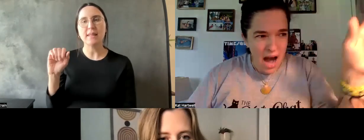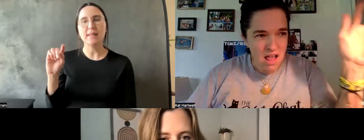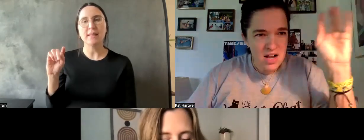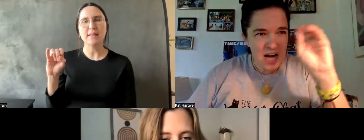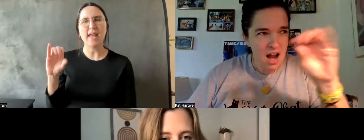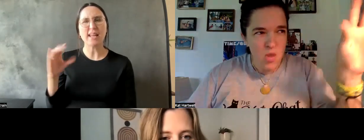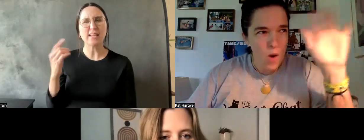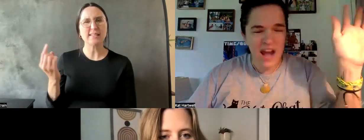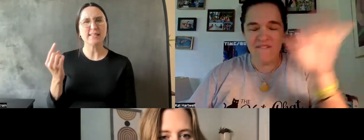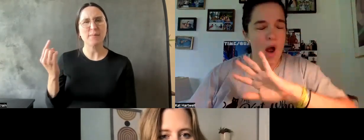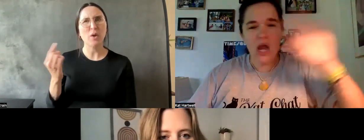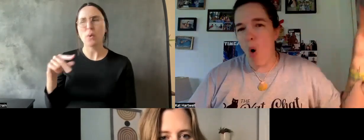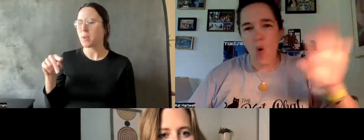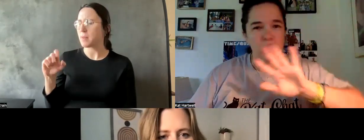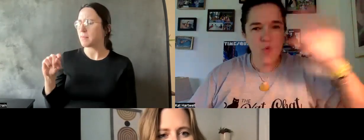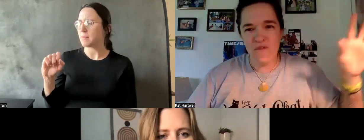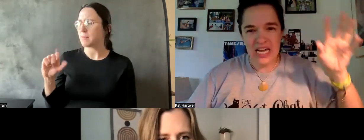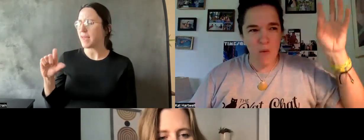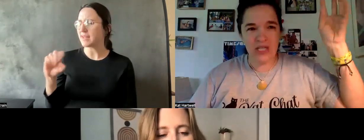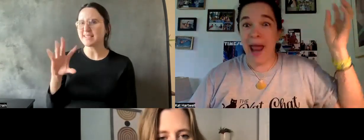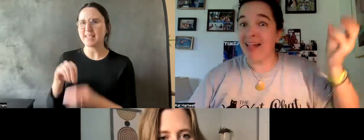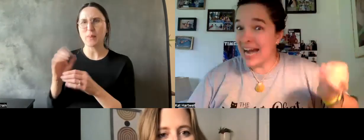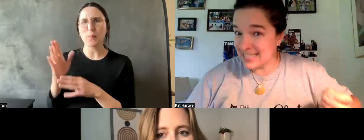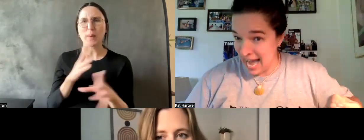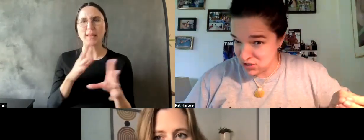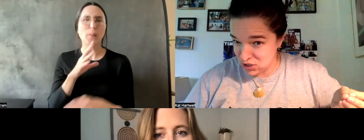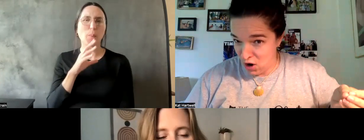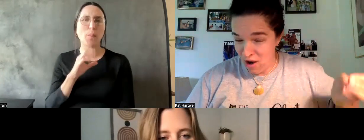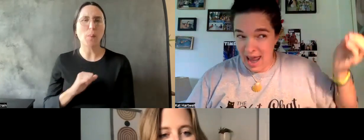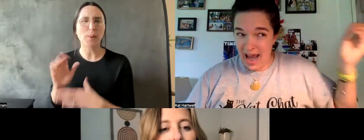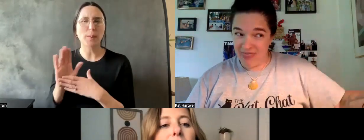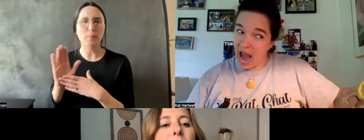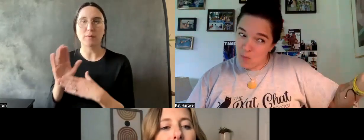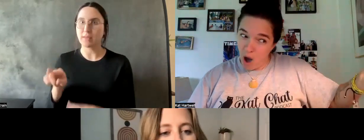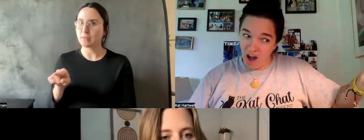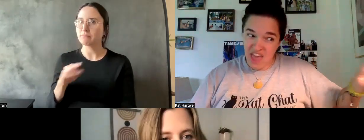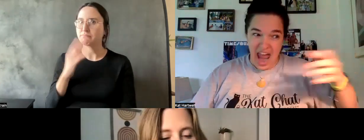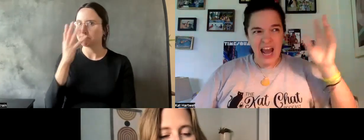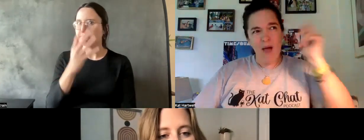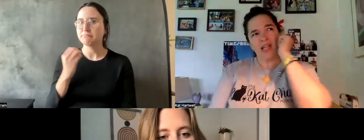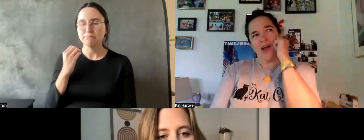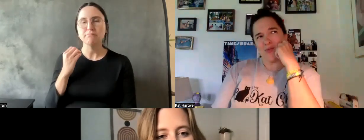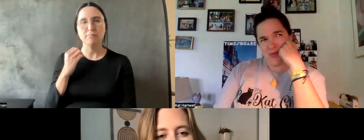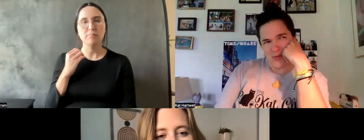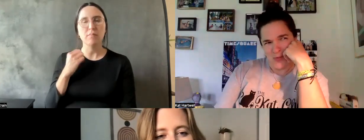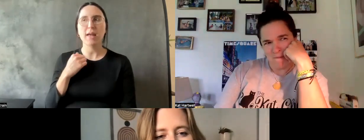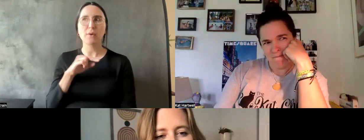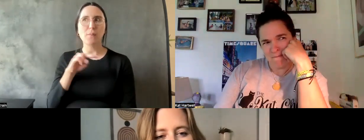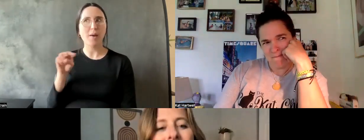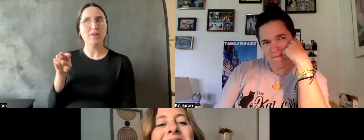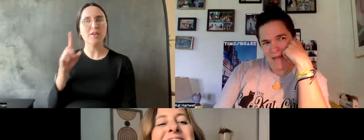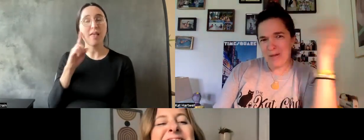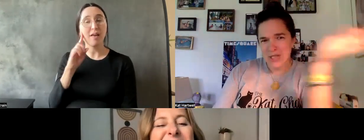Flying Petals in the Wind, a very old movie. He was a ballet dancer. And that one. And I was like,